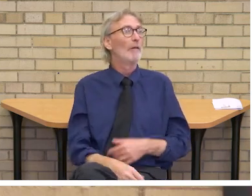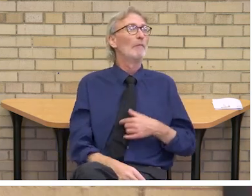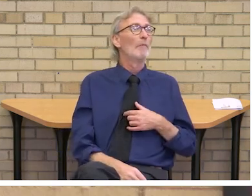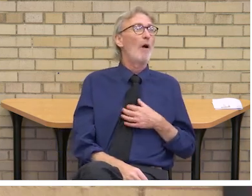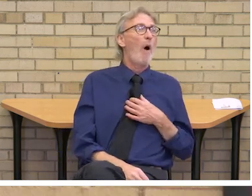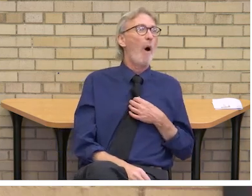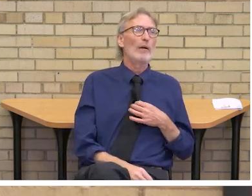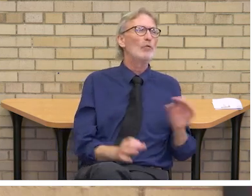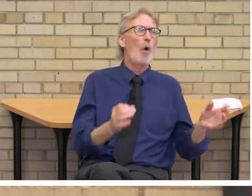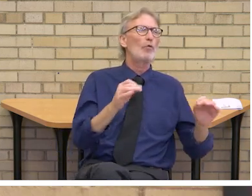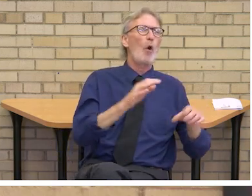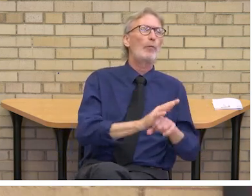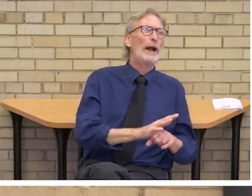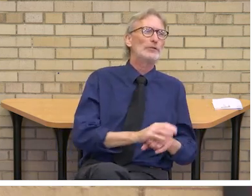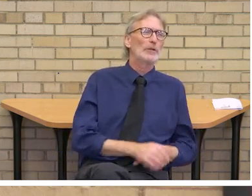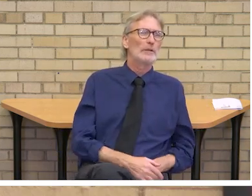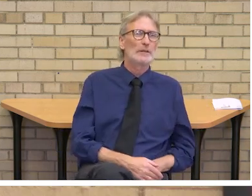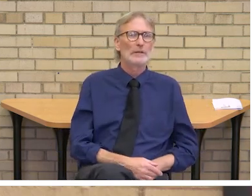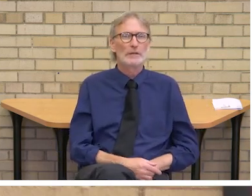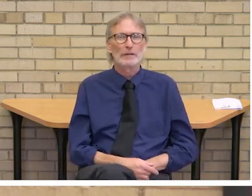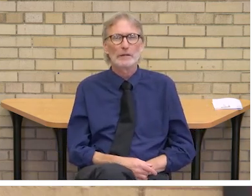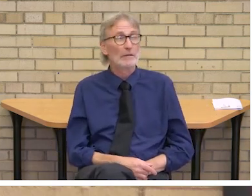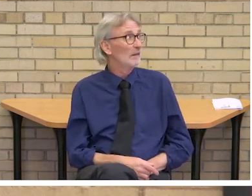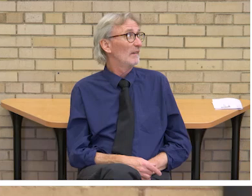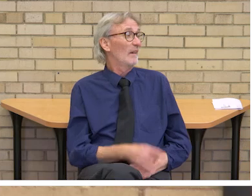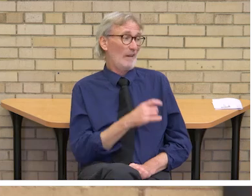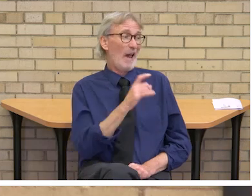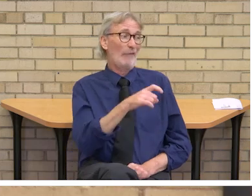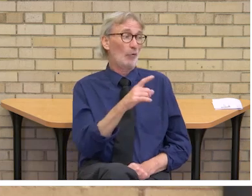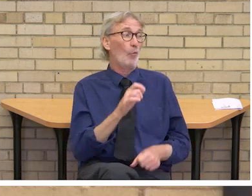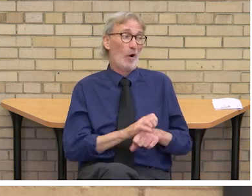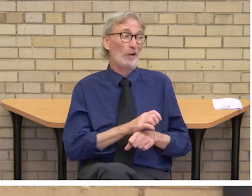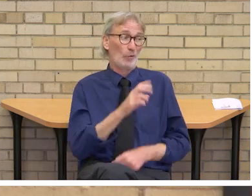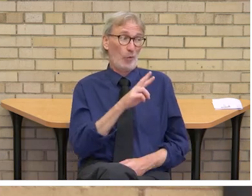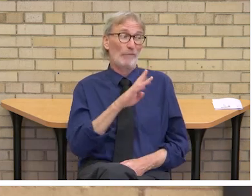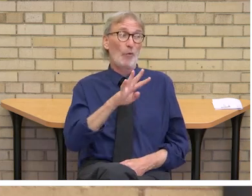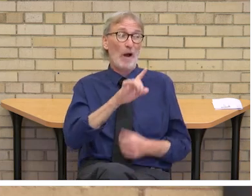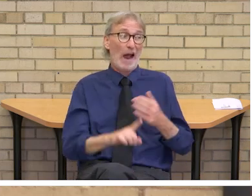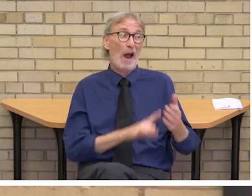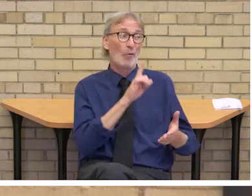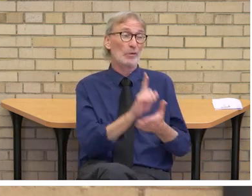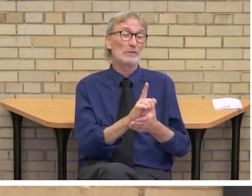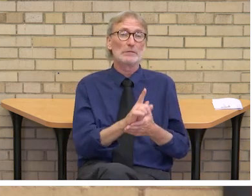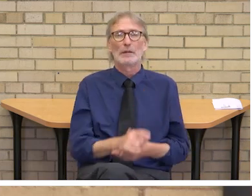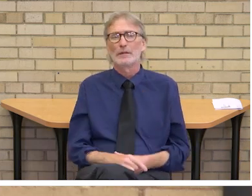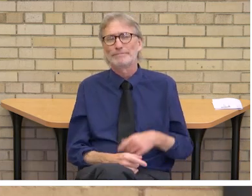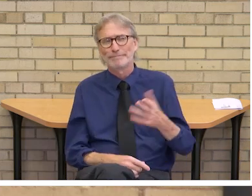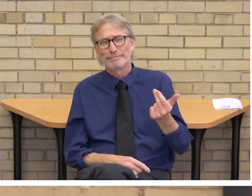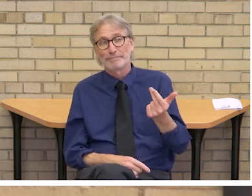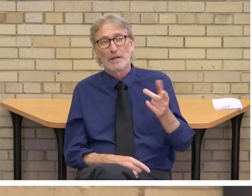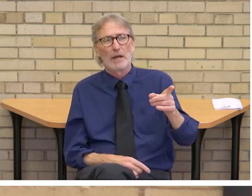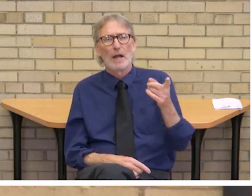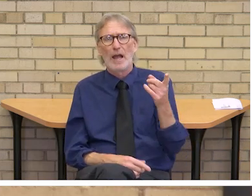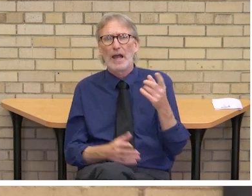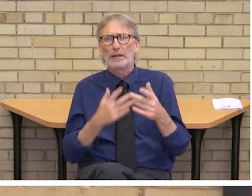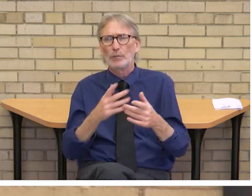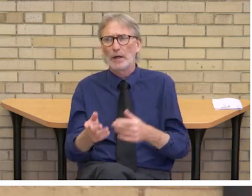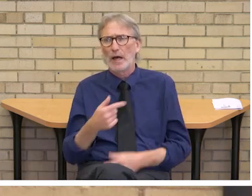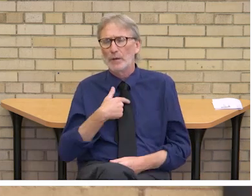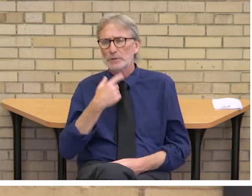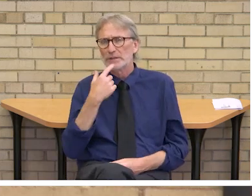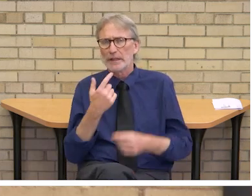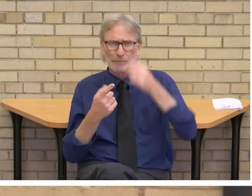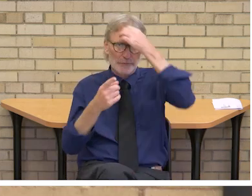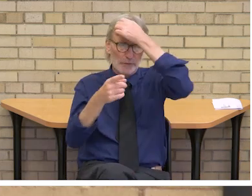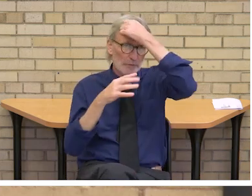pressure, no pressure. Yeah. But I will say that you